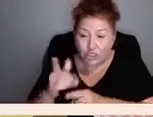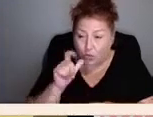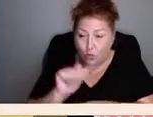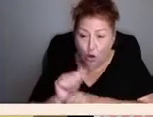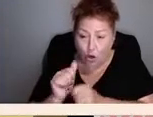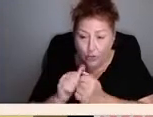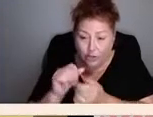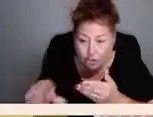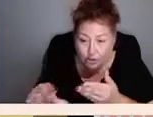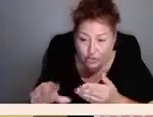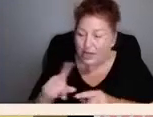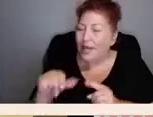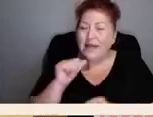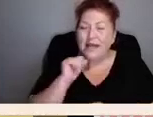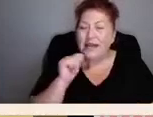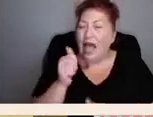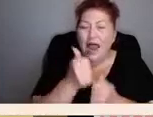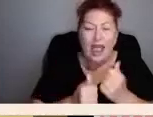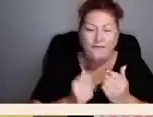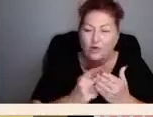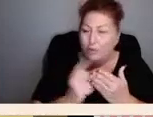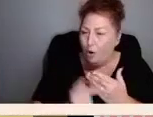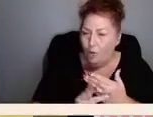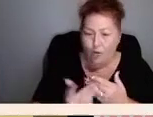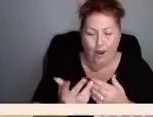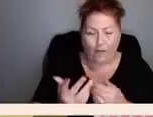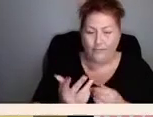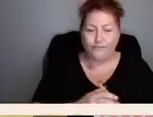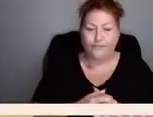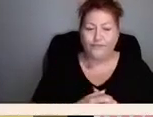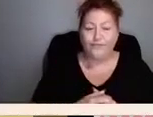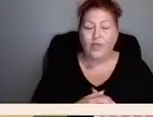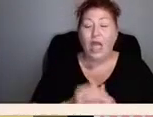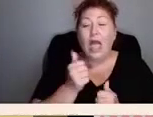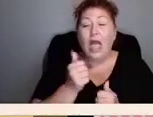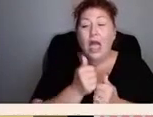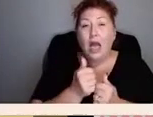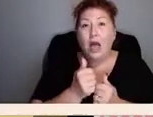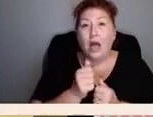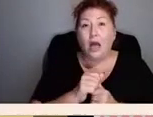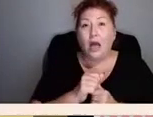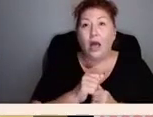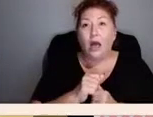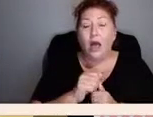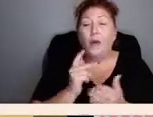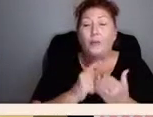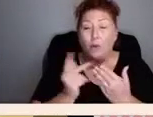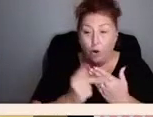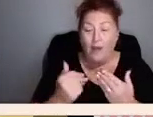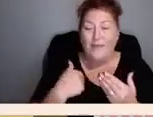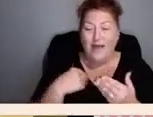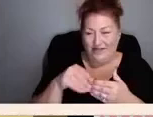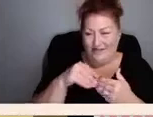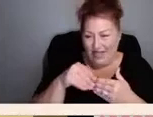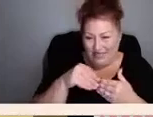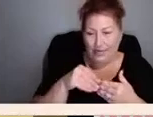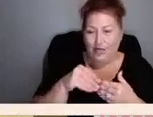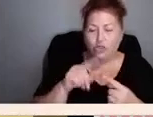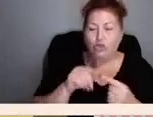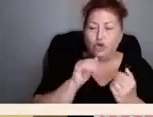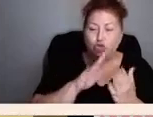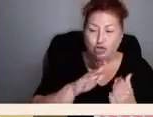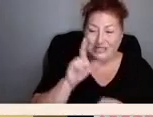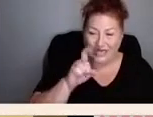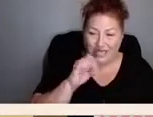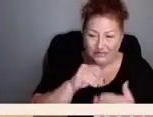with students, but not every program. A program has the flexibility to address the